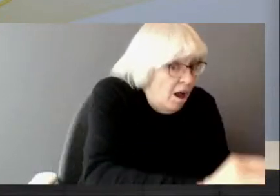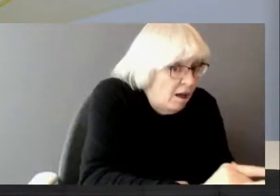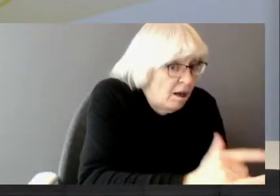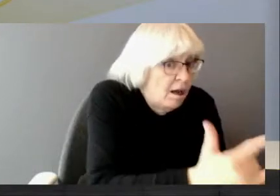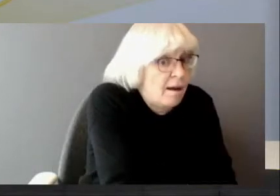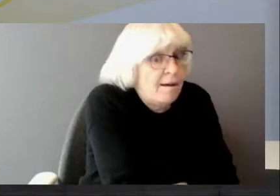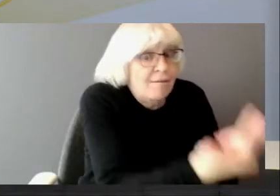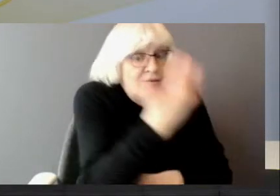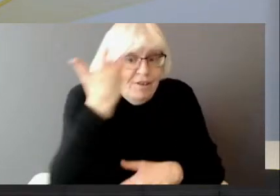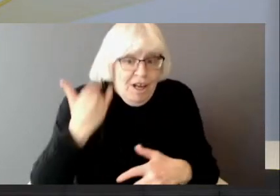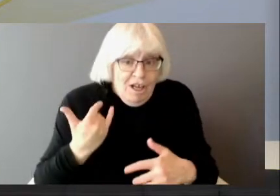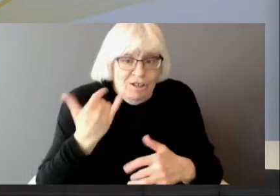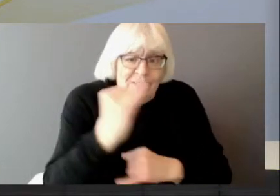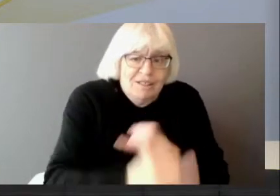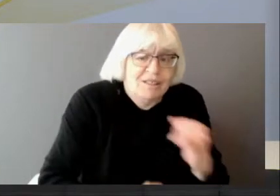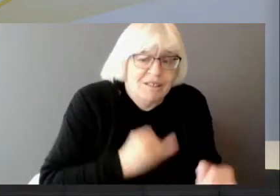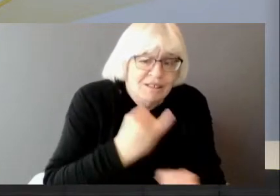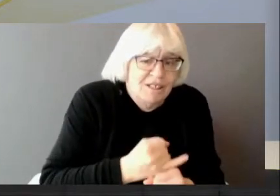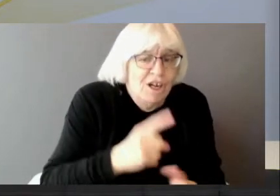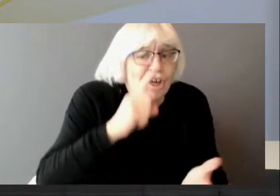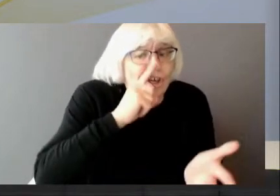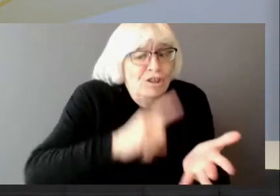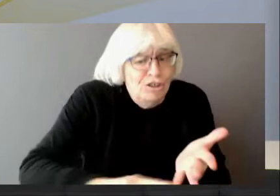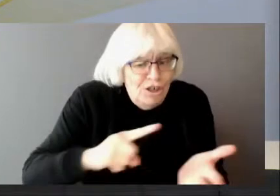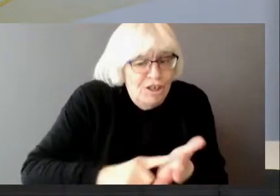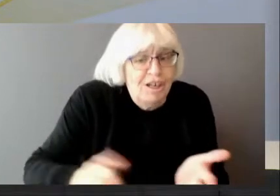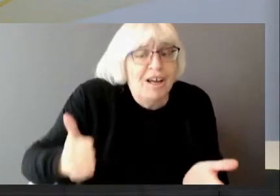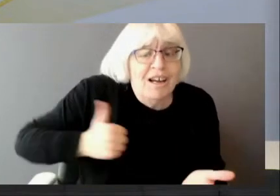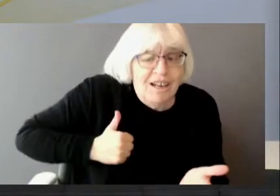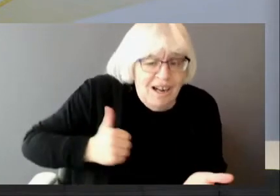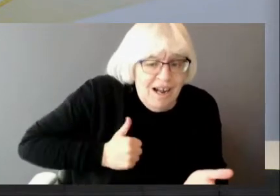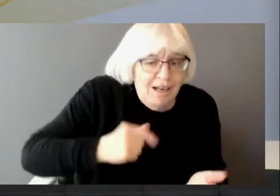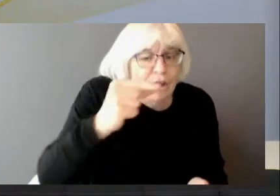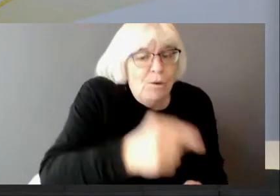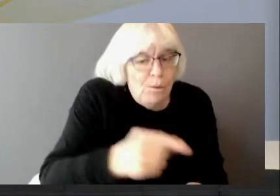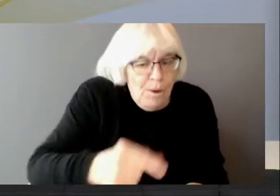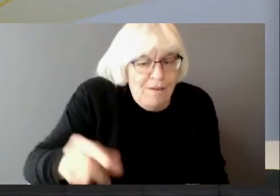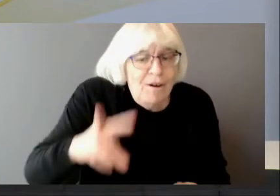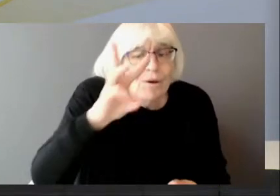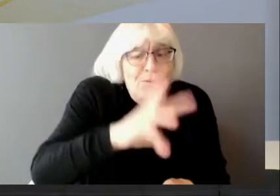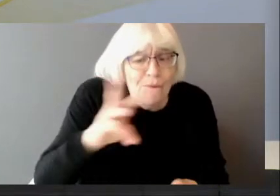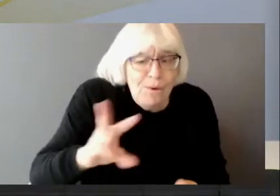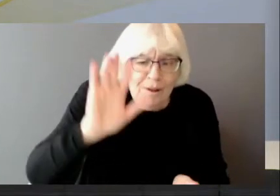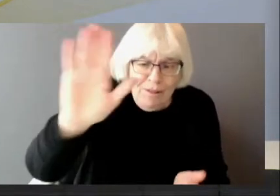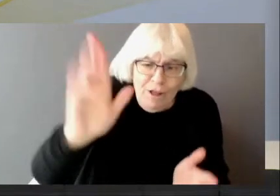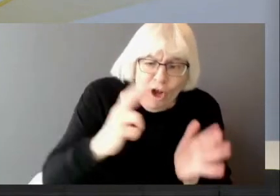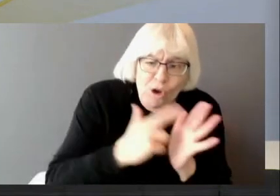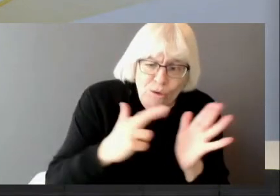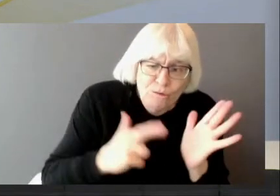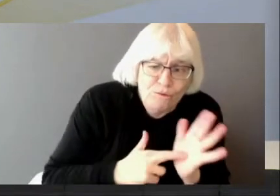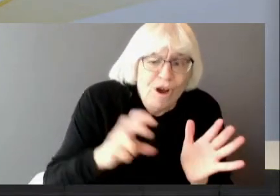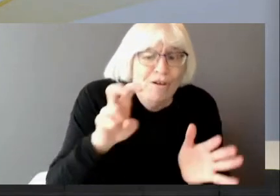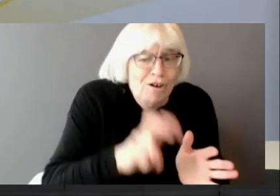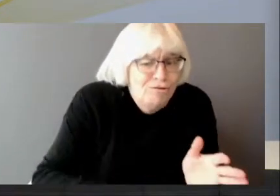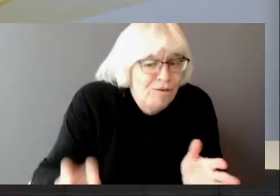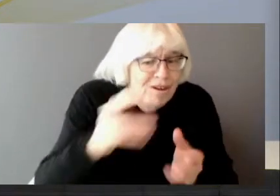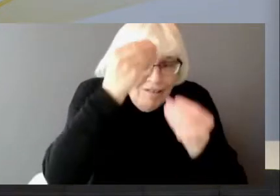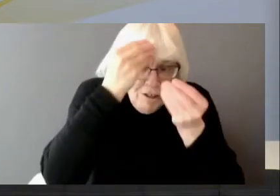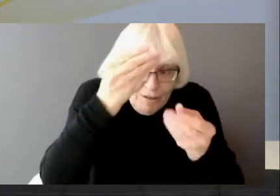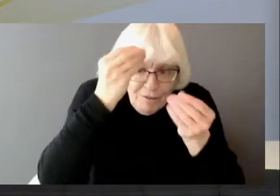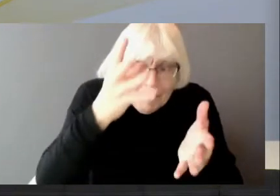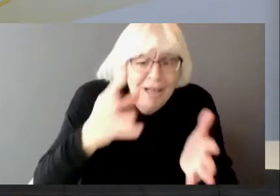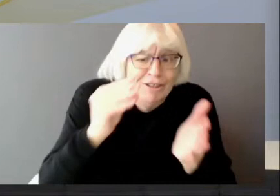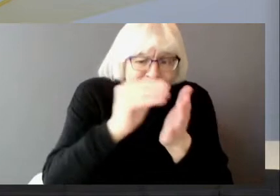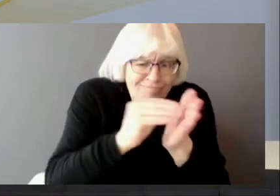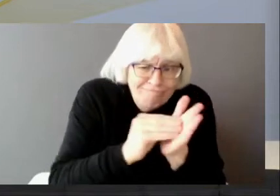Canada website for details around regarding the rules around submitting travel information, COVID-19 testing, and